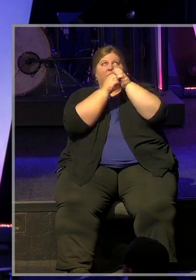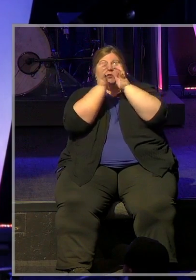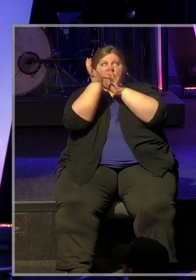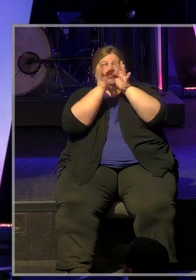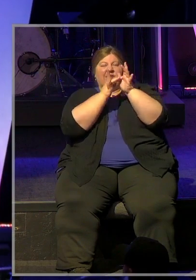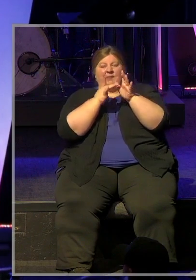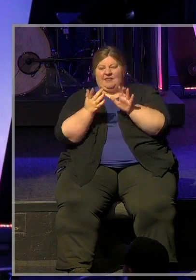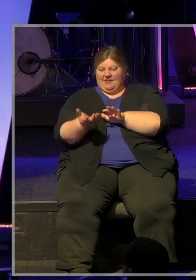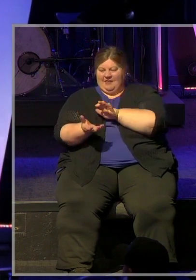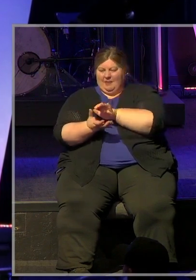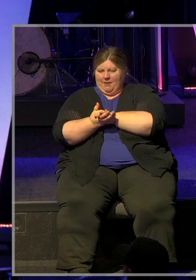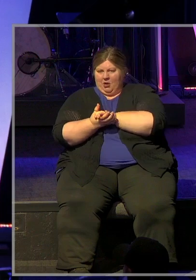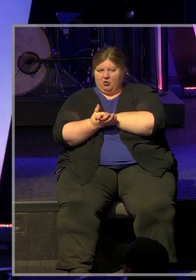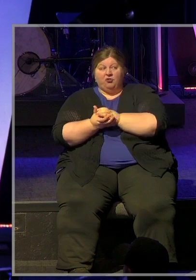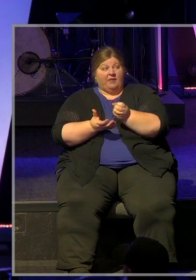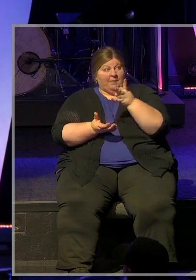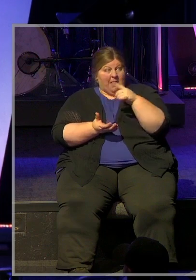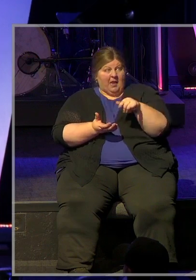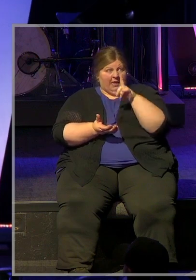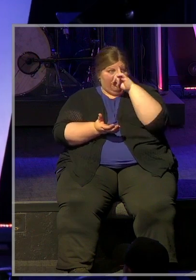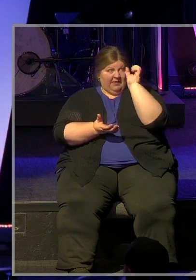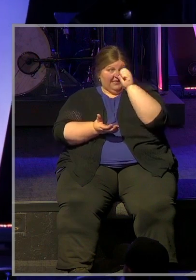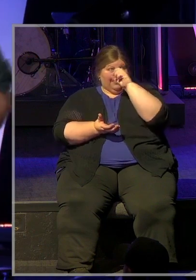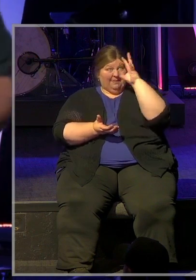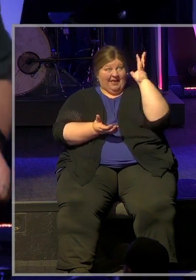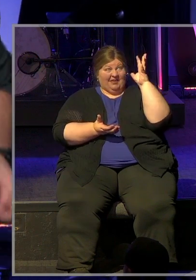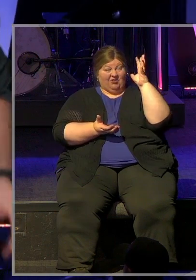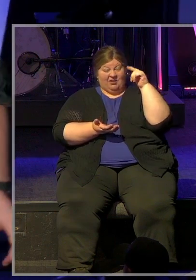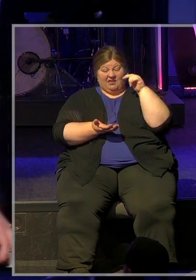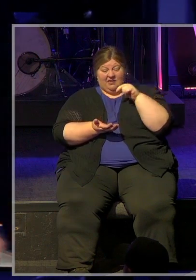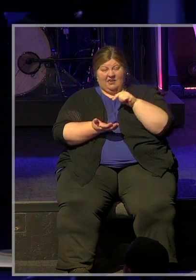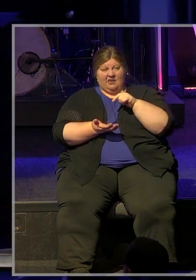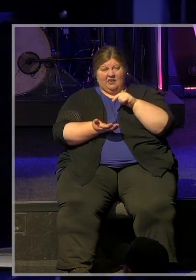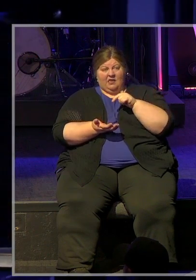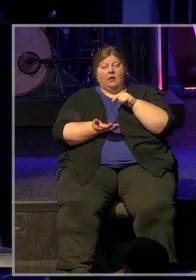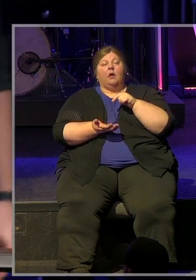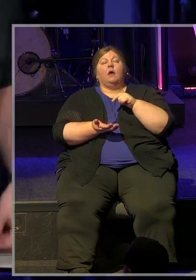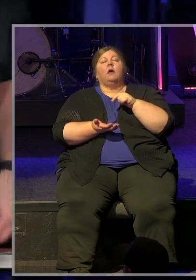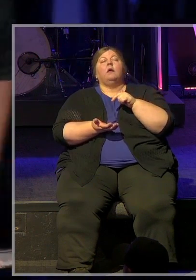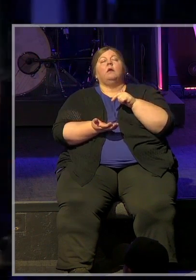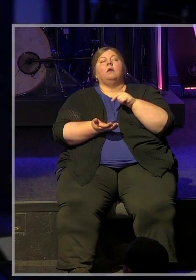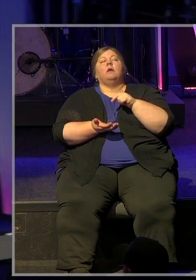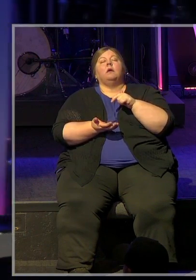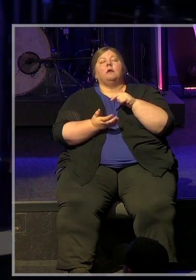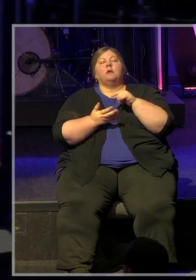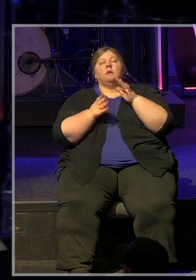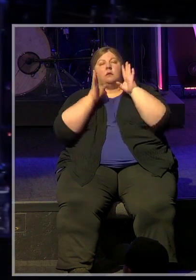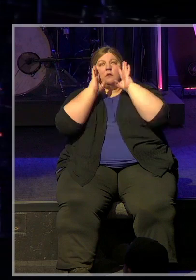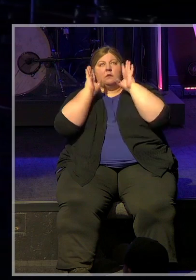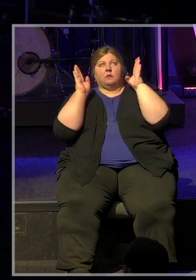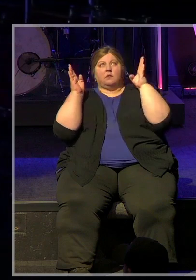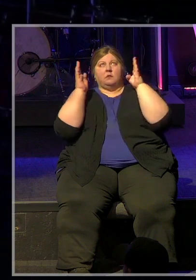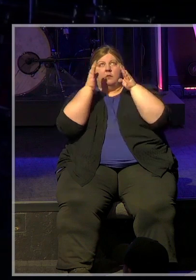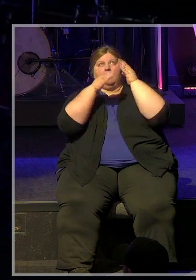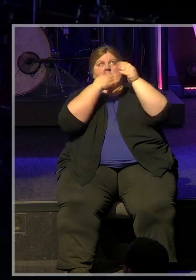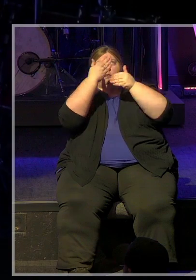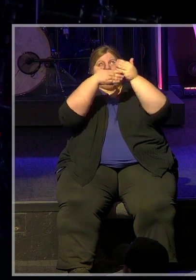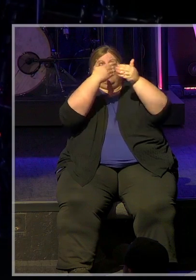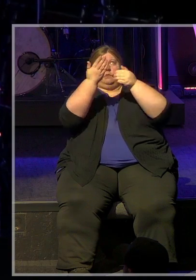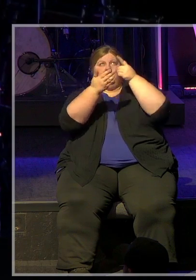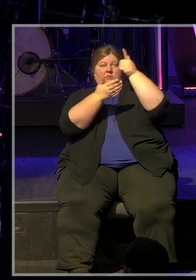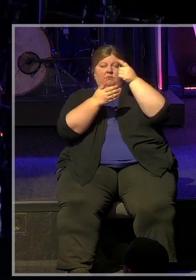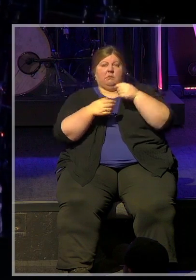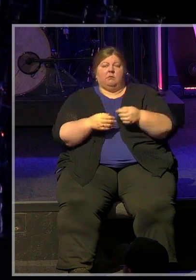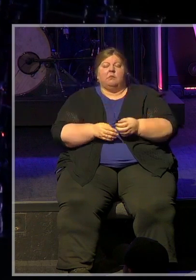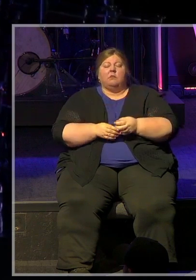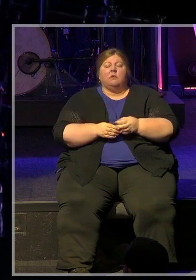called marriage that many of us are in is designed to point us in that direction. This is